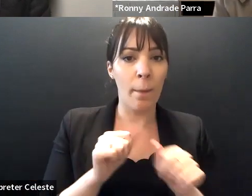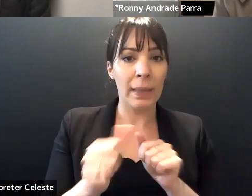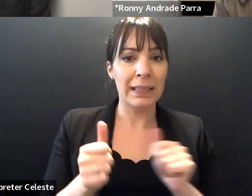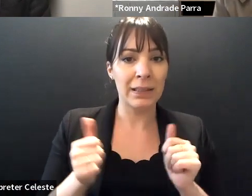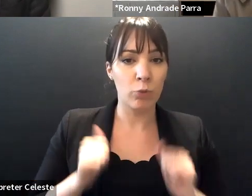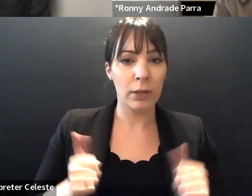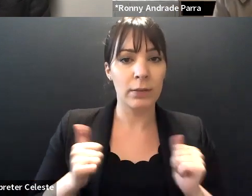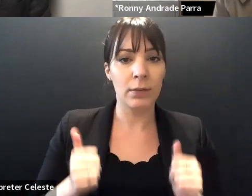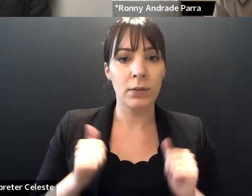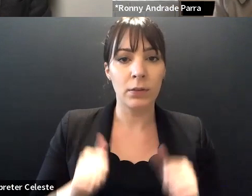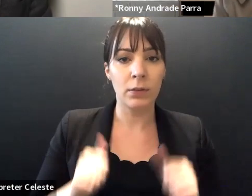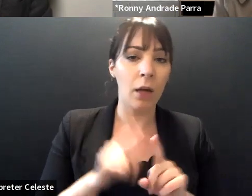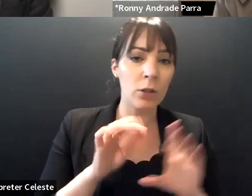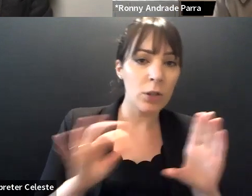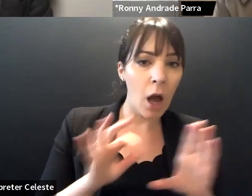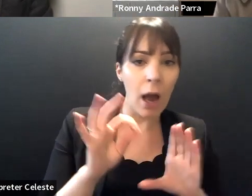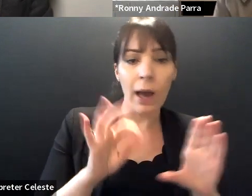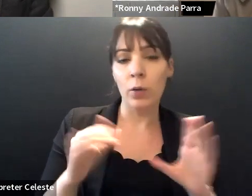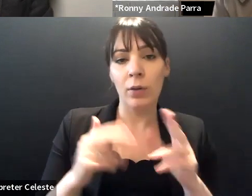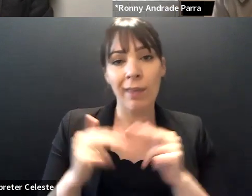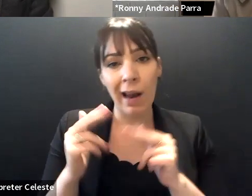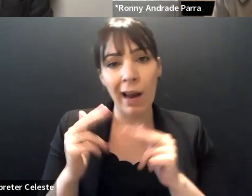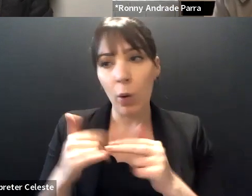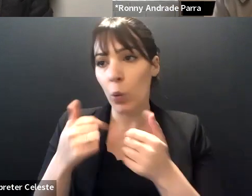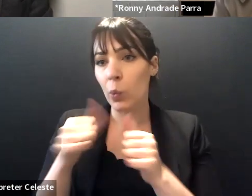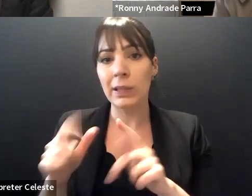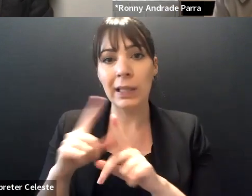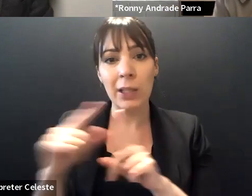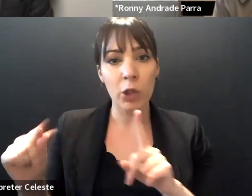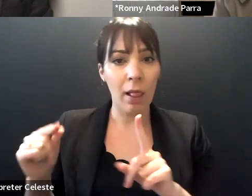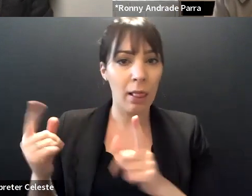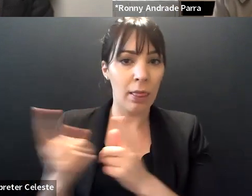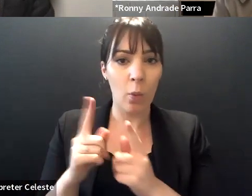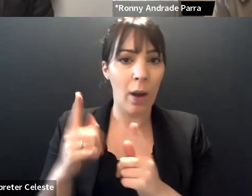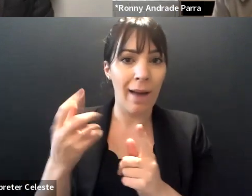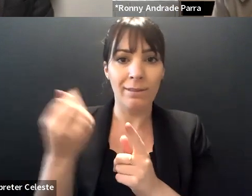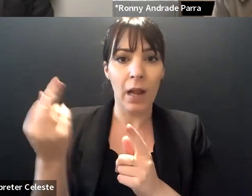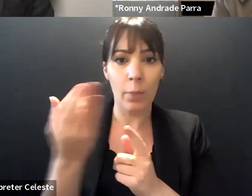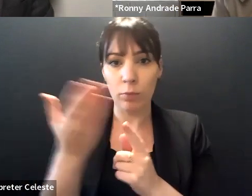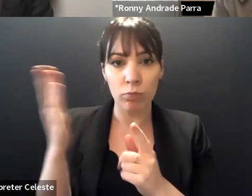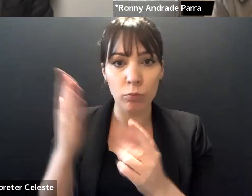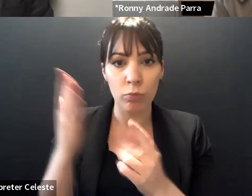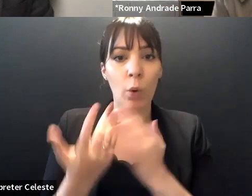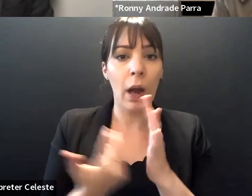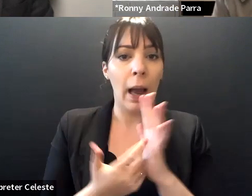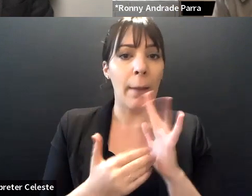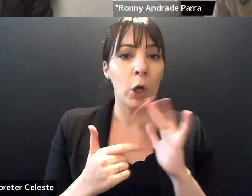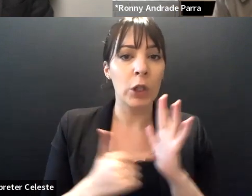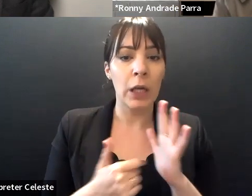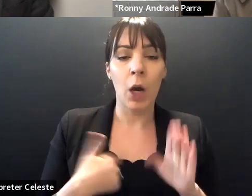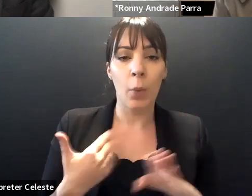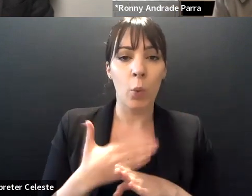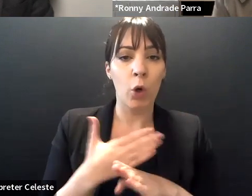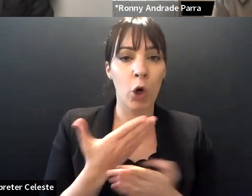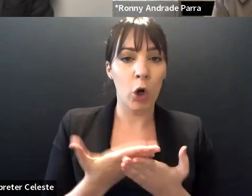development, and use of digital assets by our squads at RMIT. I've been working on